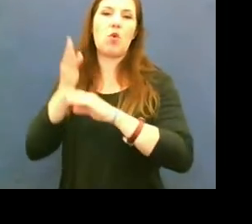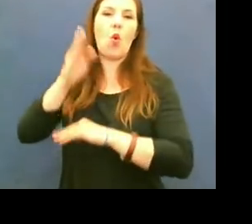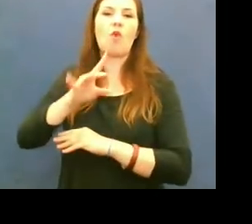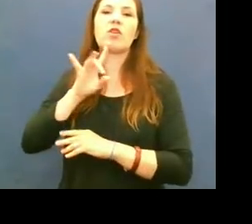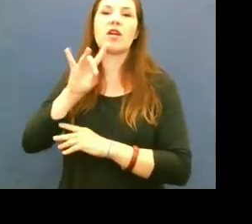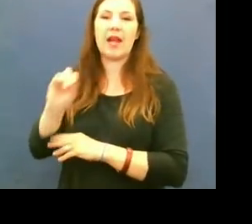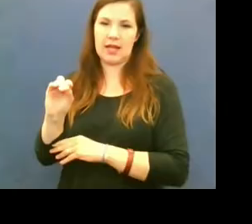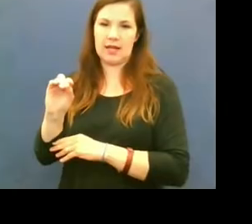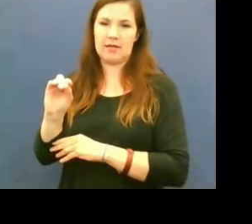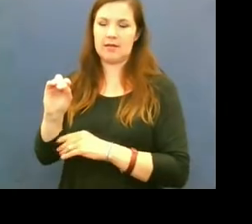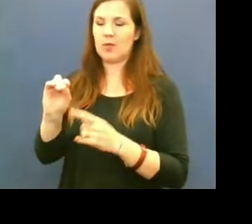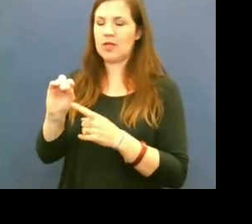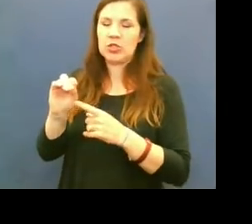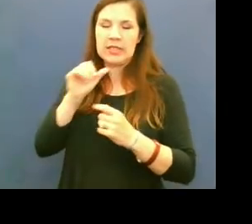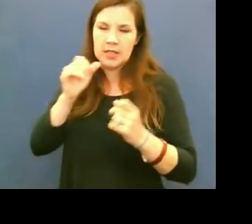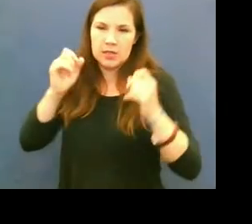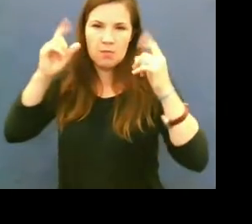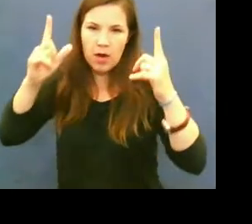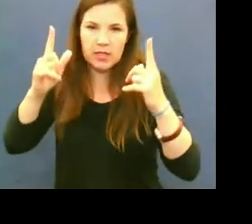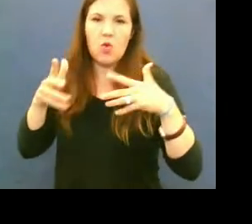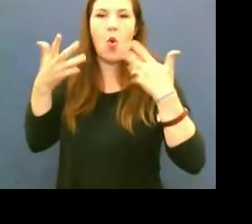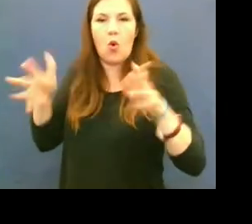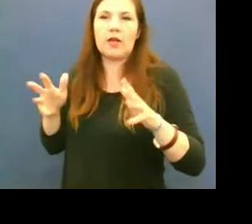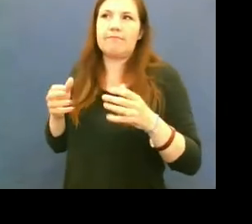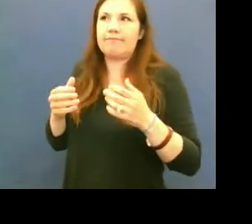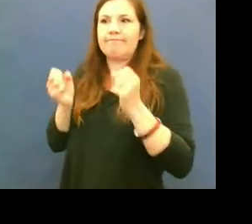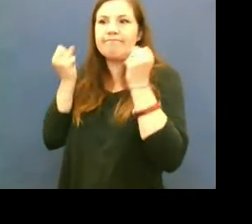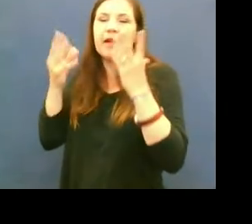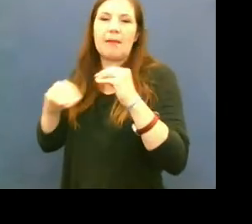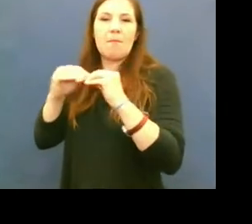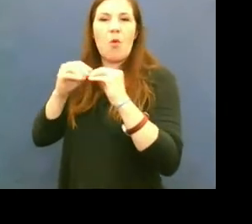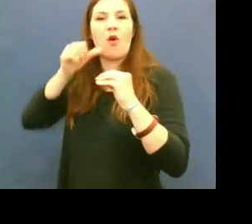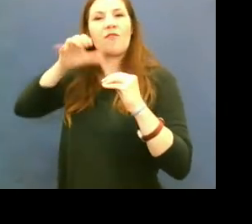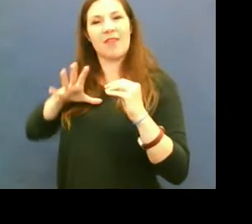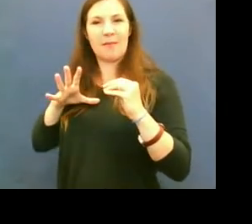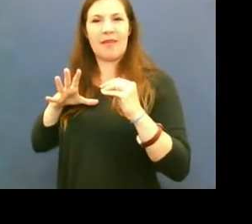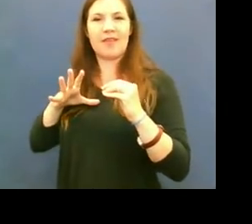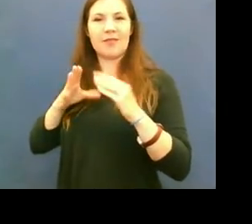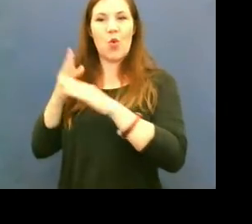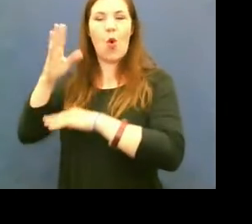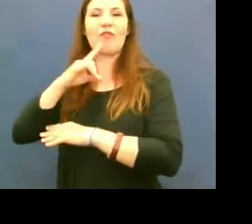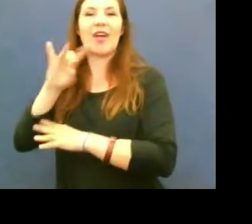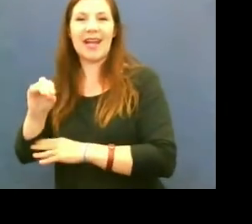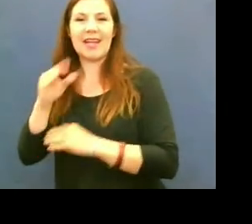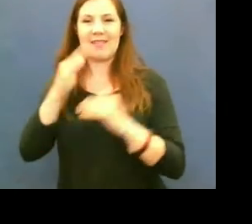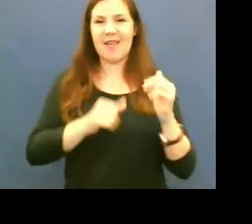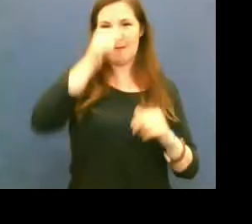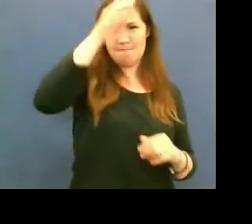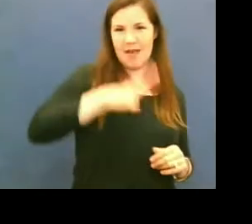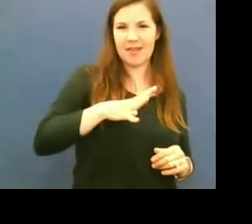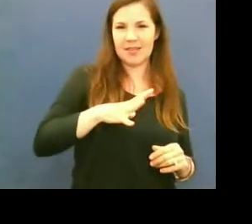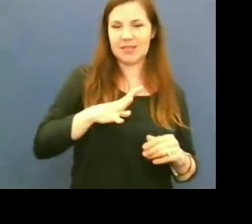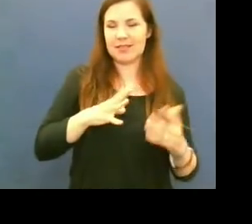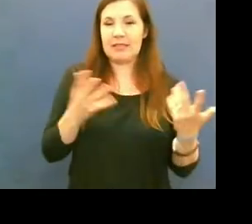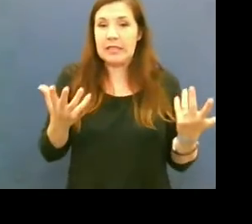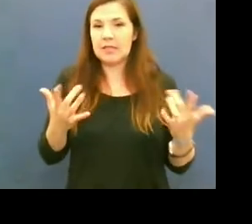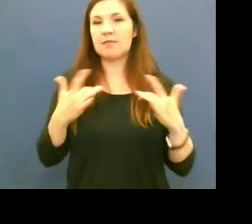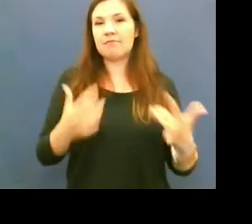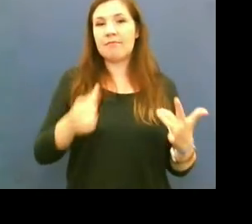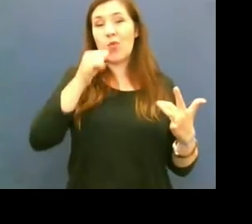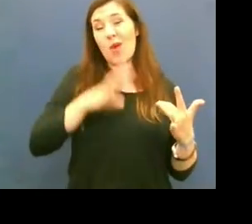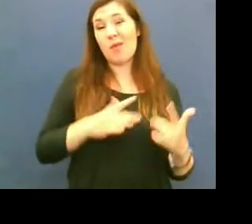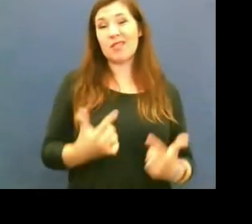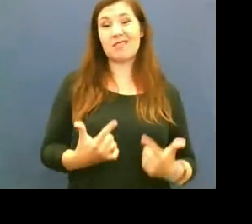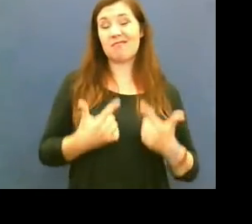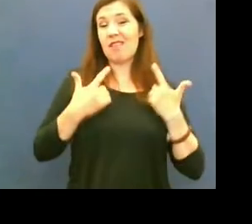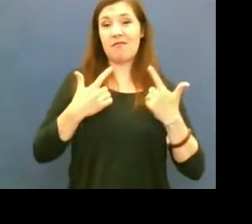80-plus age group, which is not surprising because there are many more females in our population than males, just due to females generally